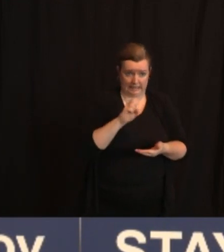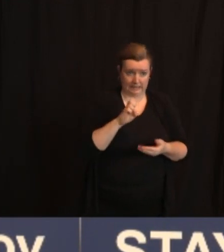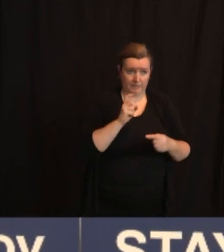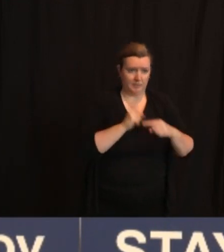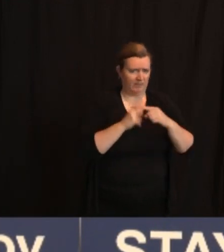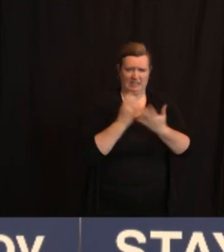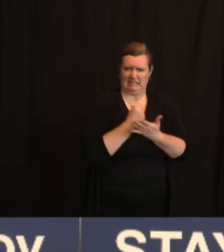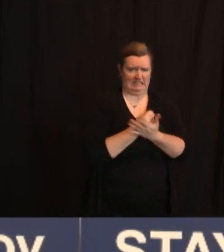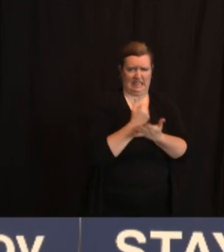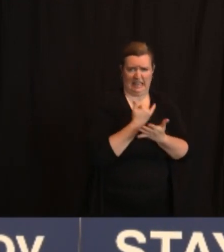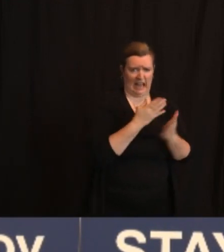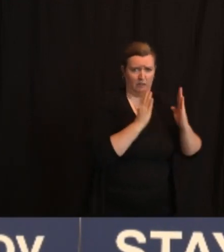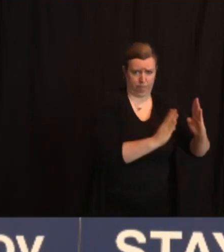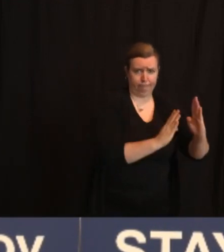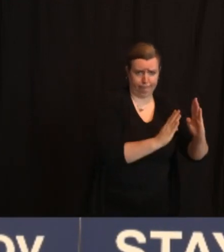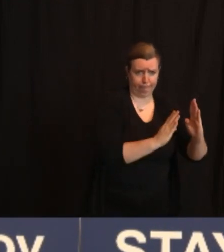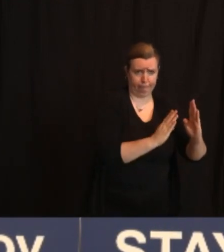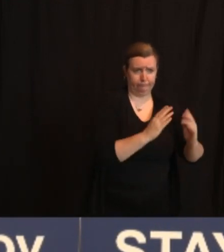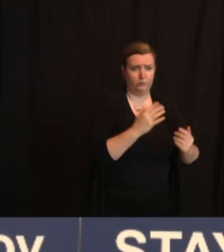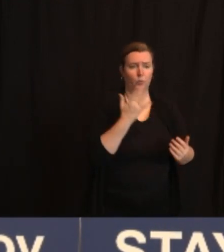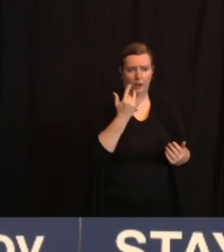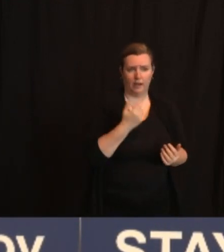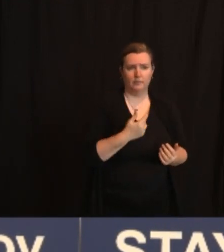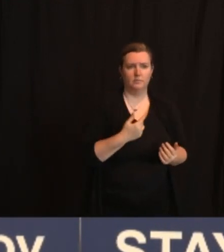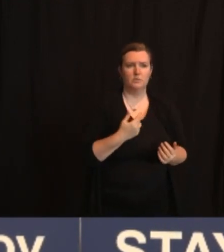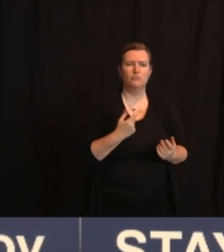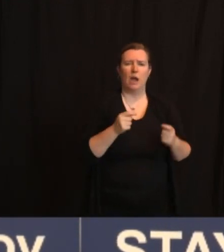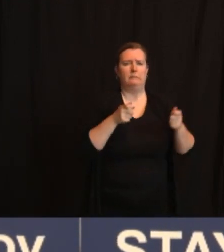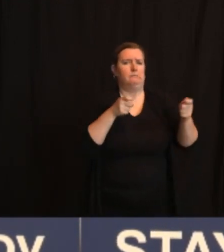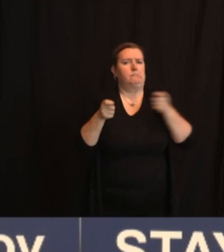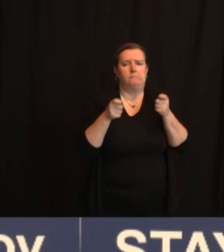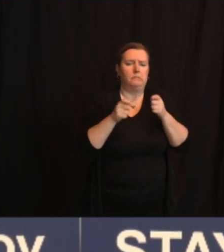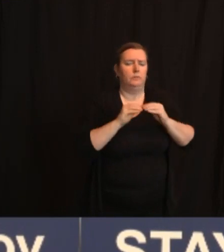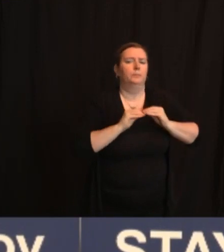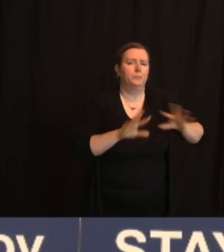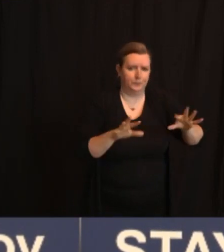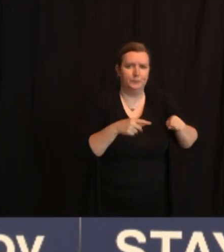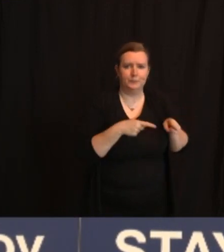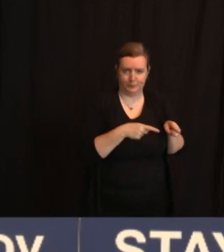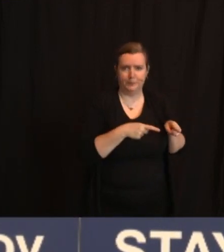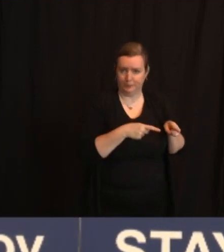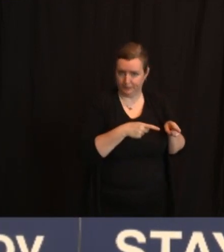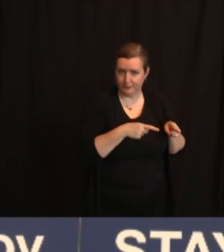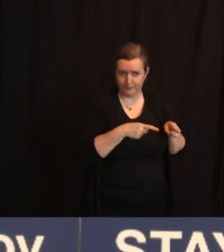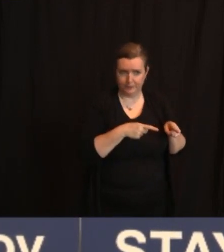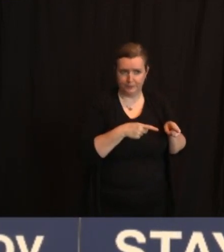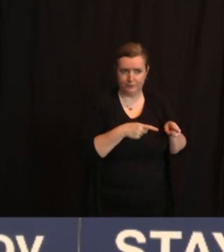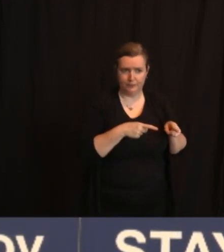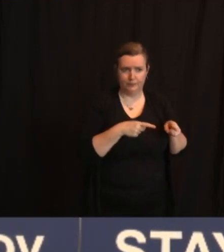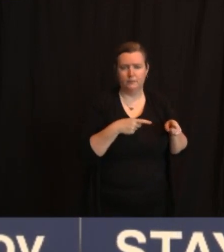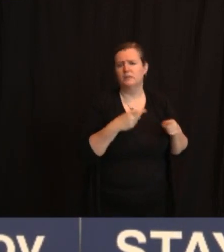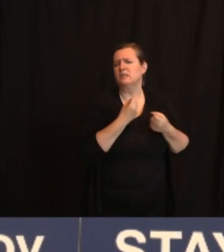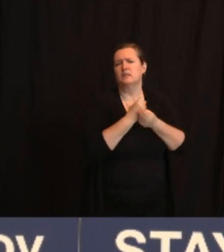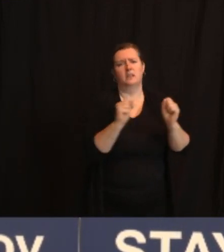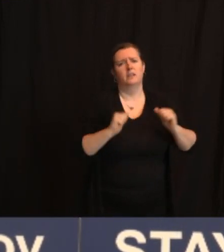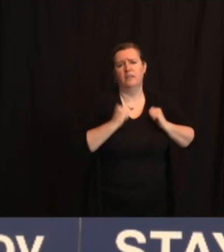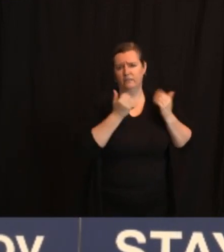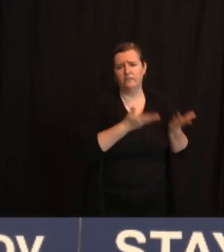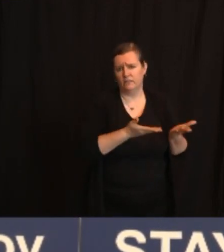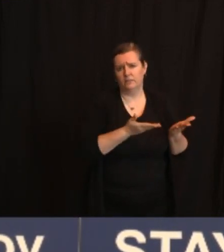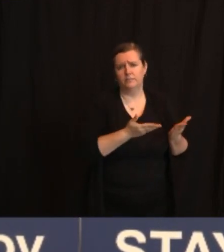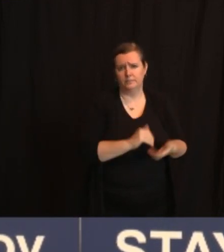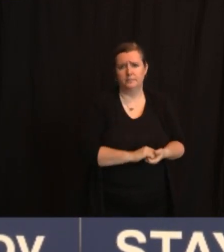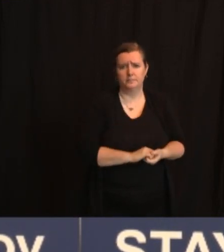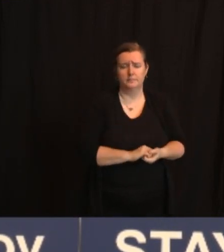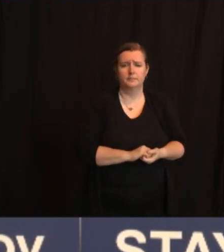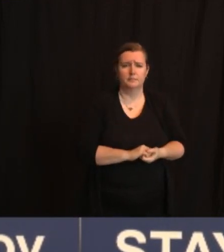control protocols to further prevent spread and ultimately save lives. In addition to